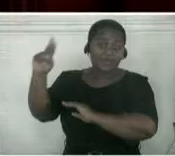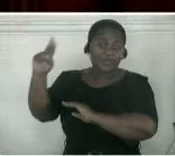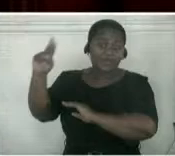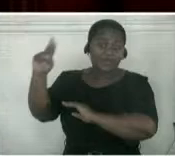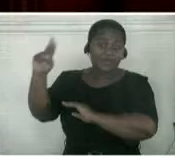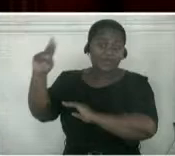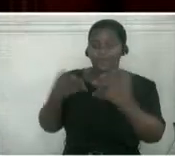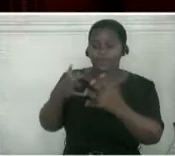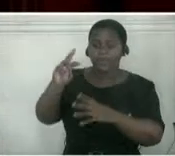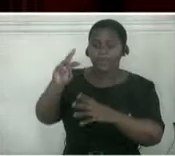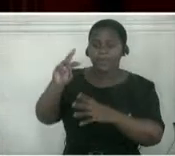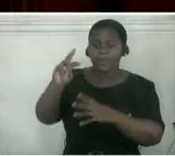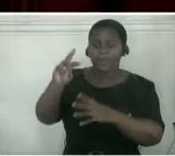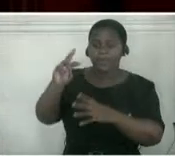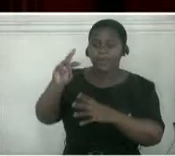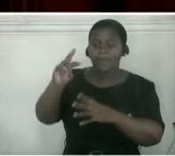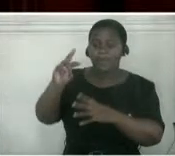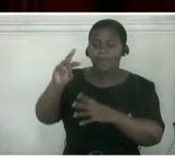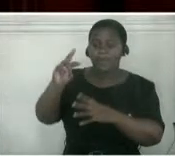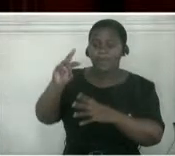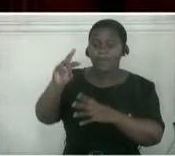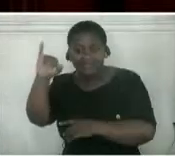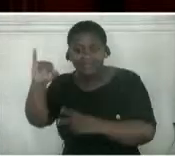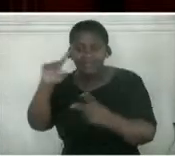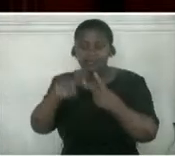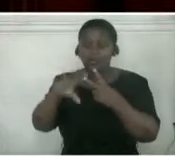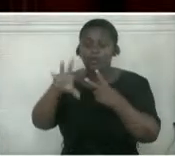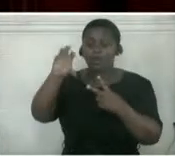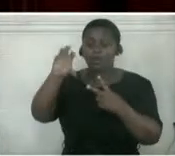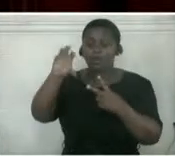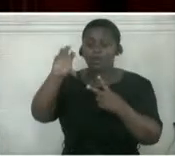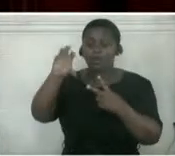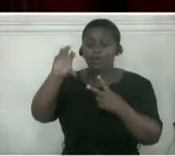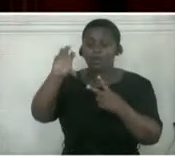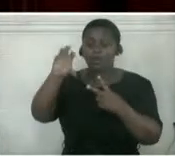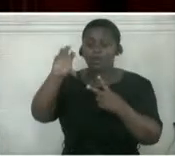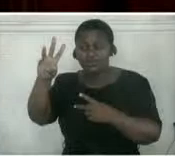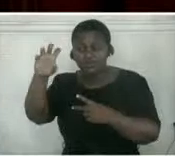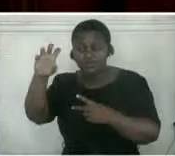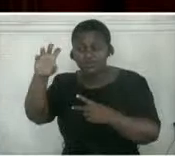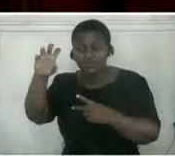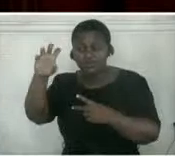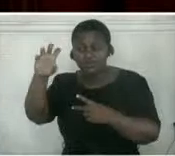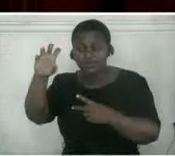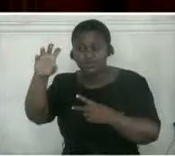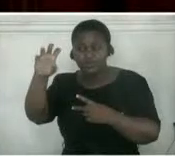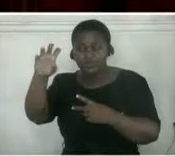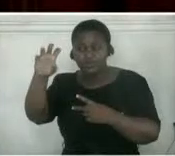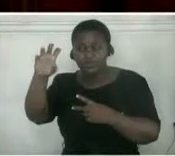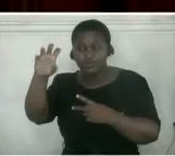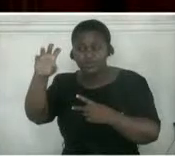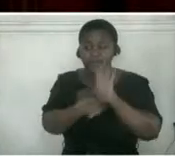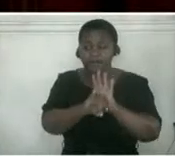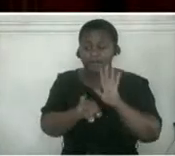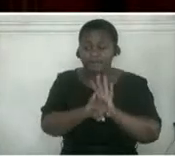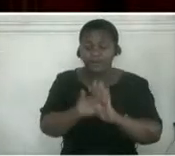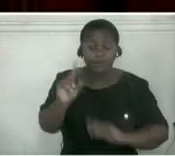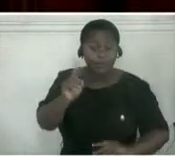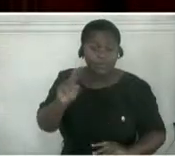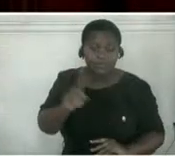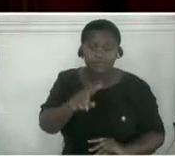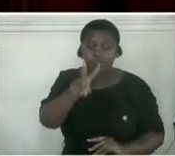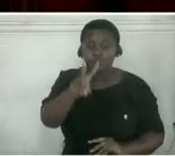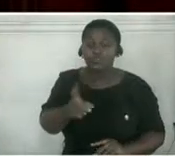in Matadeni, Blaaubosch, and Osizweni precinct. The project identified